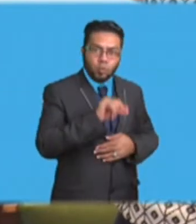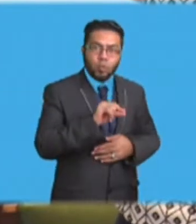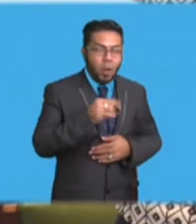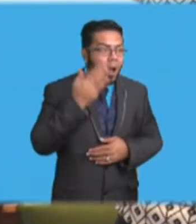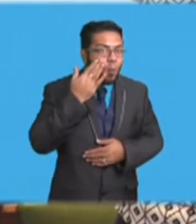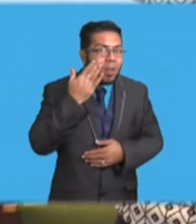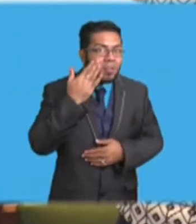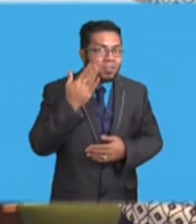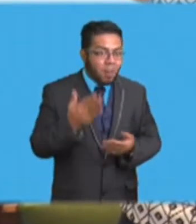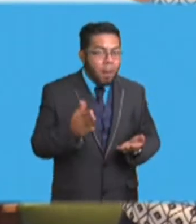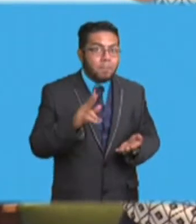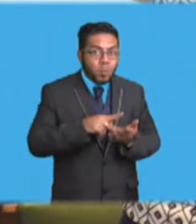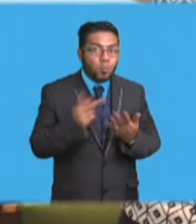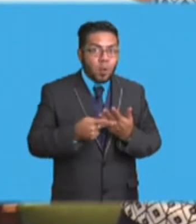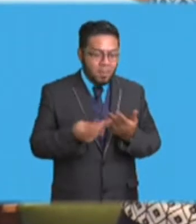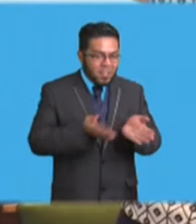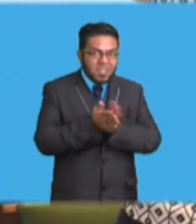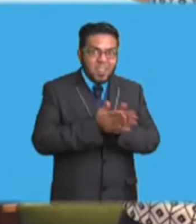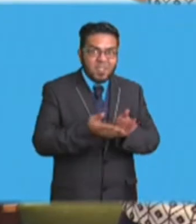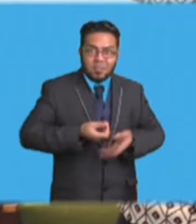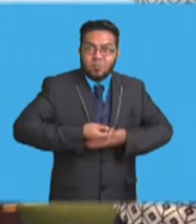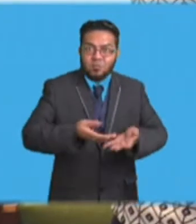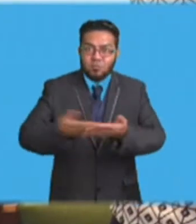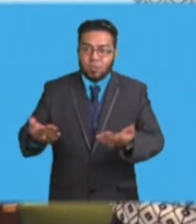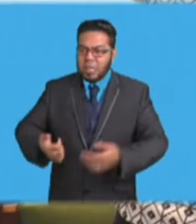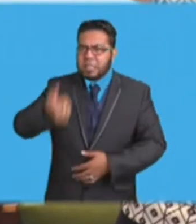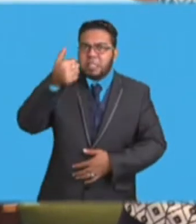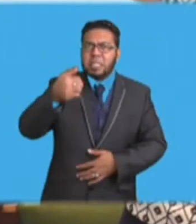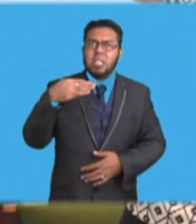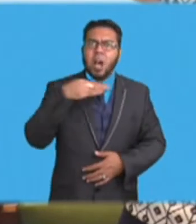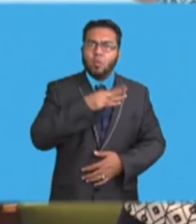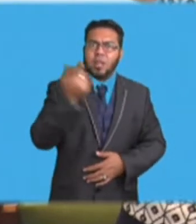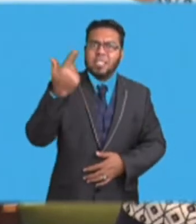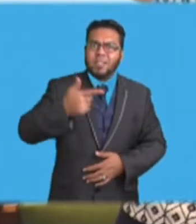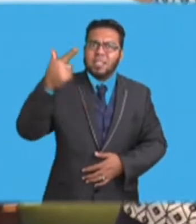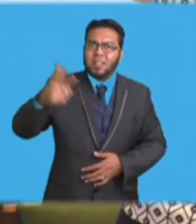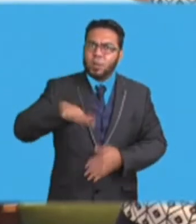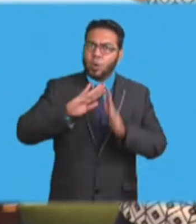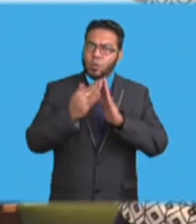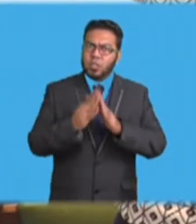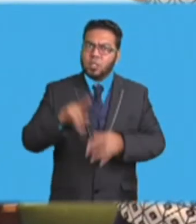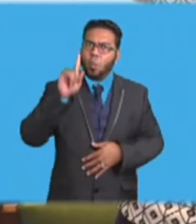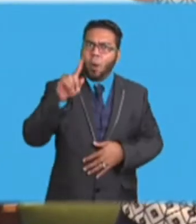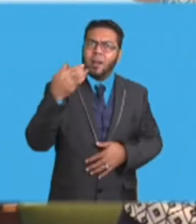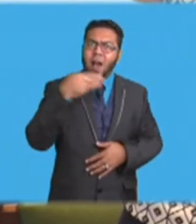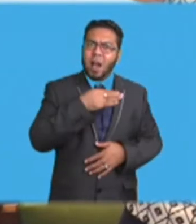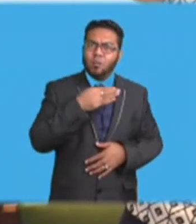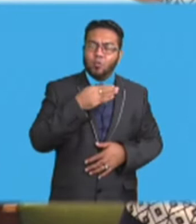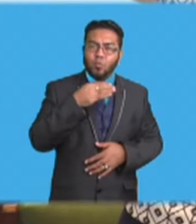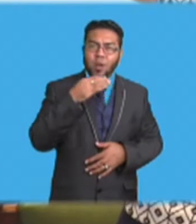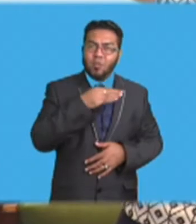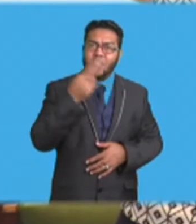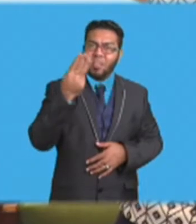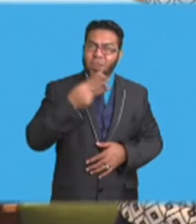awareness raising and service delivery in 677 communities, 113